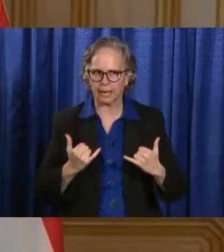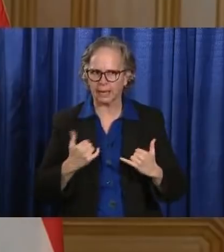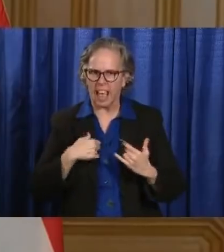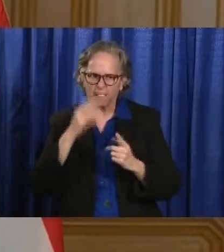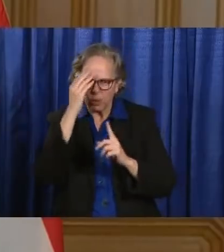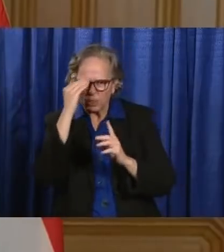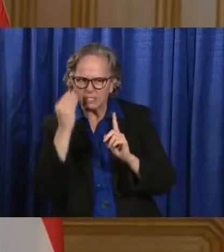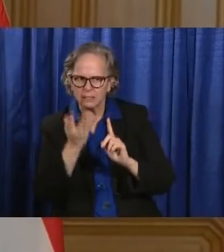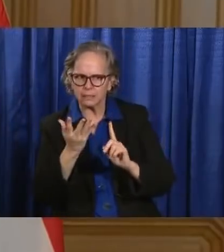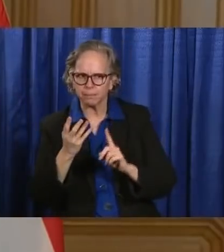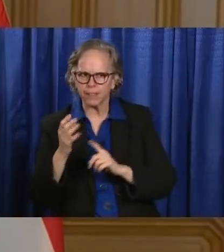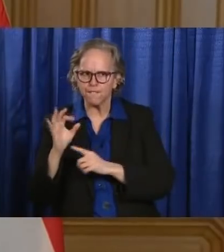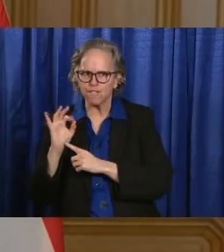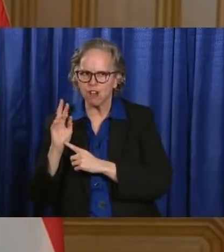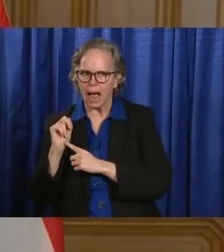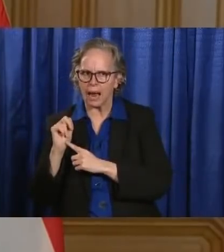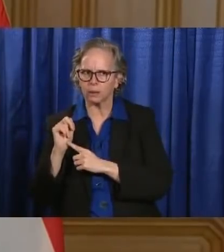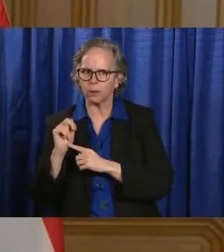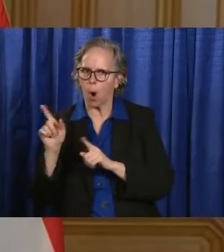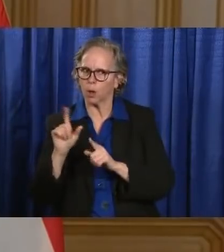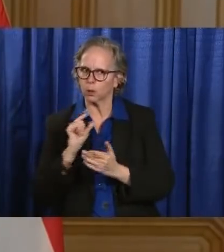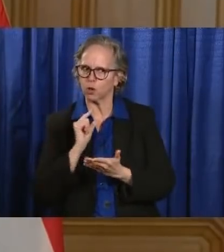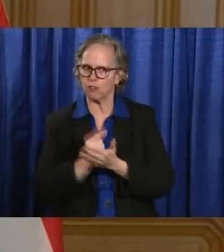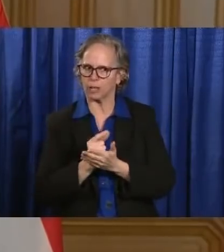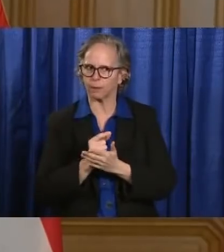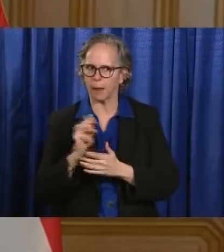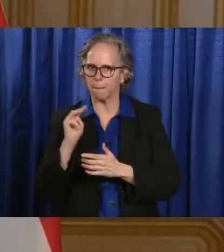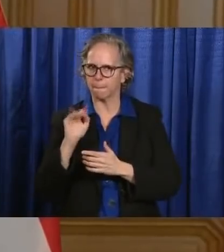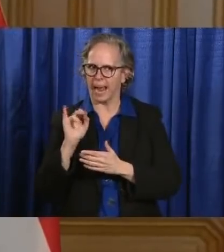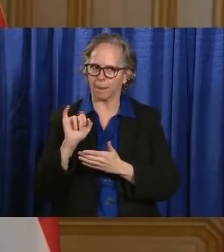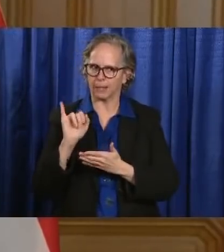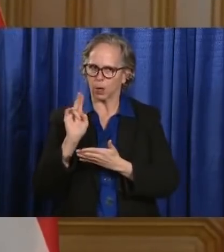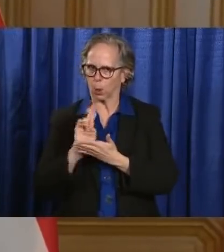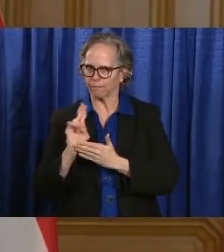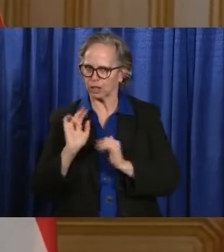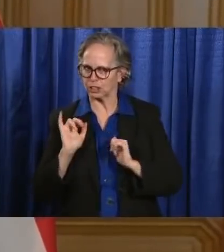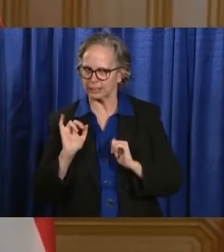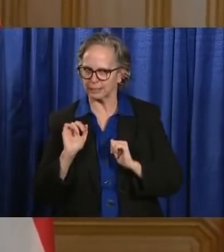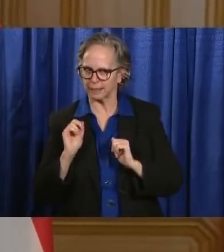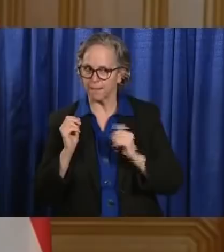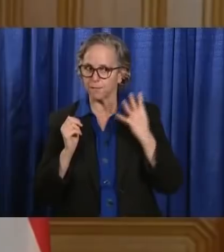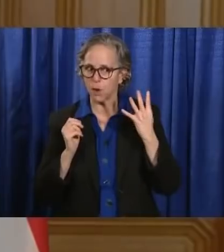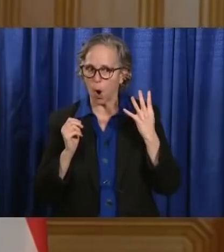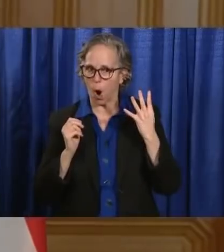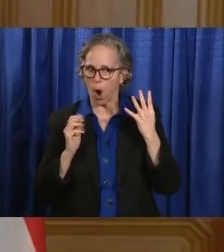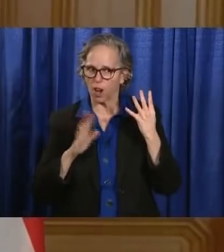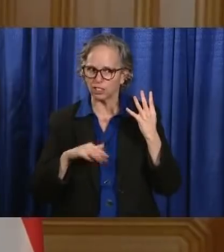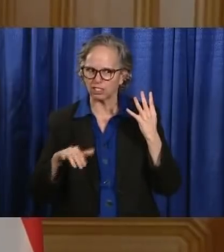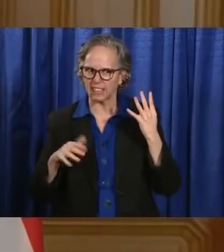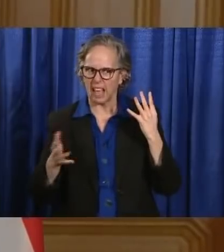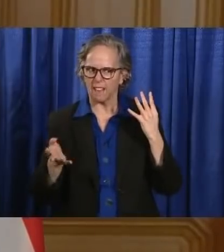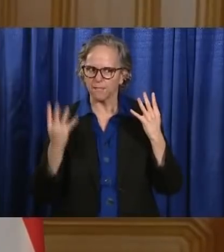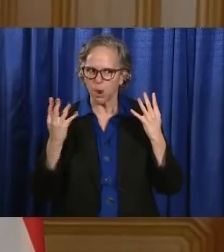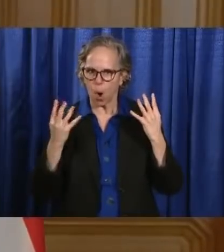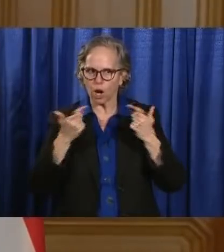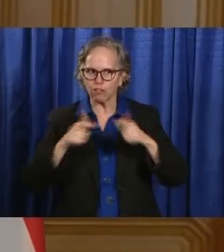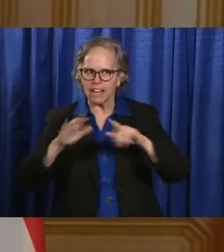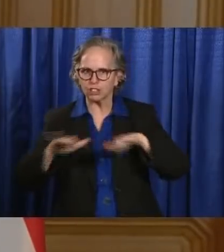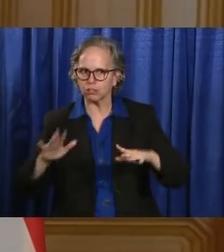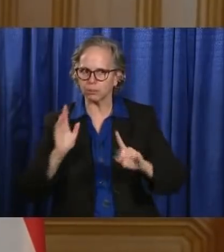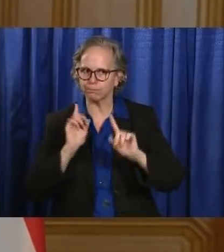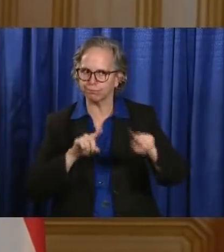4 of our children, and we have 4 grandchildren there right now. So don't want to forget